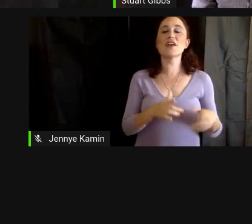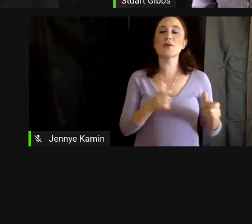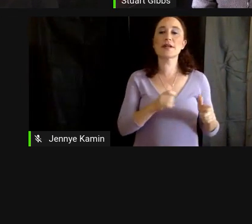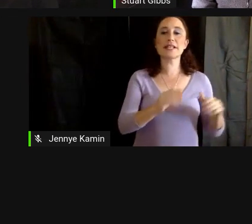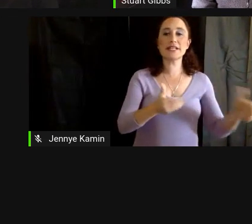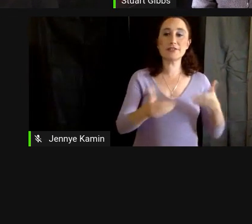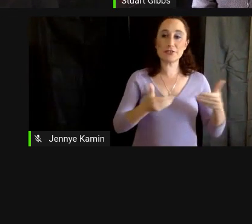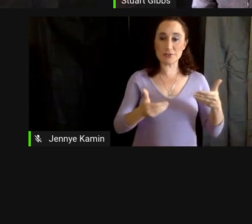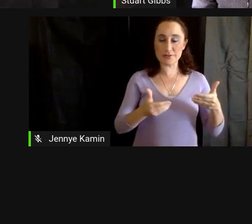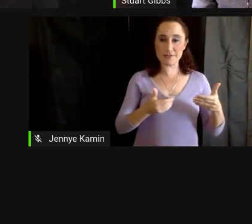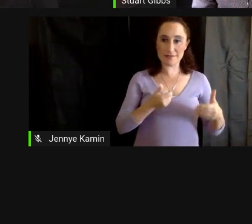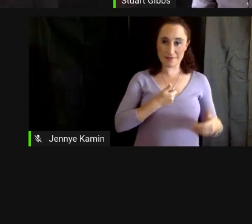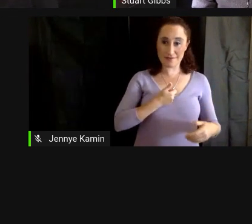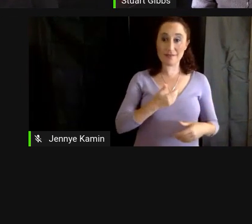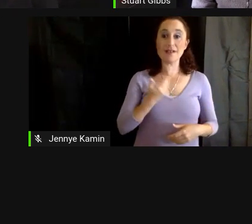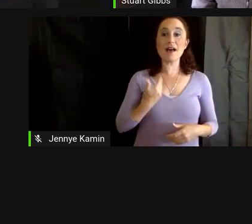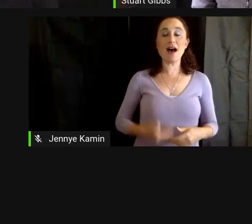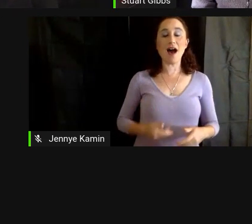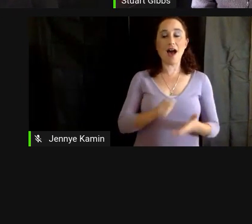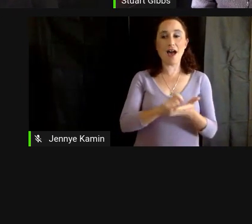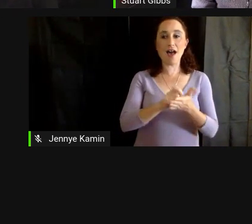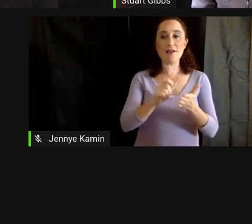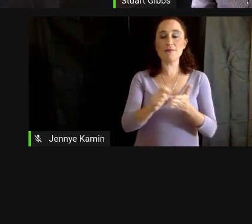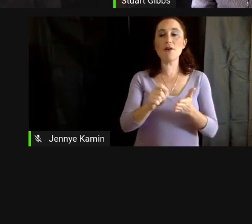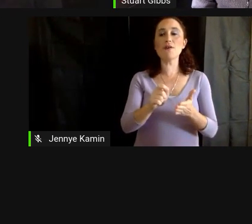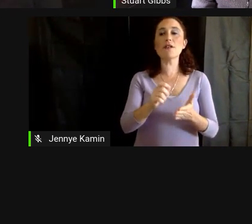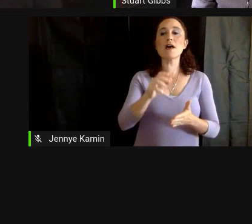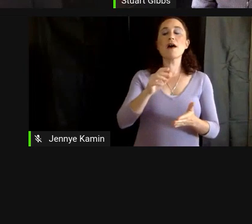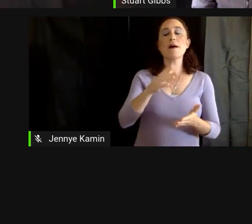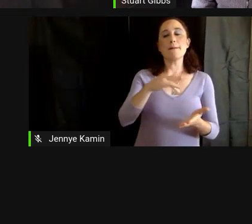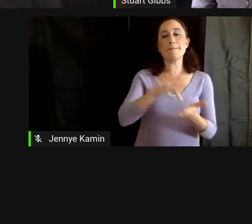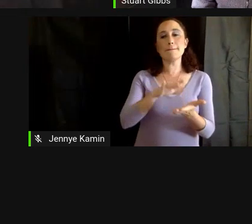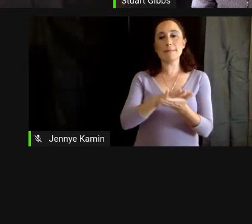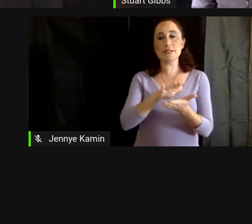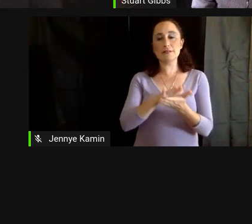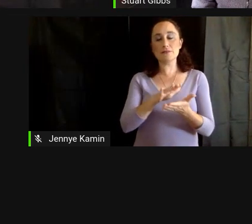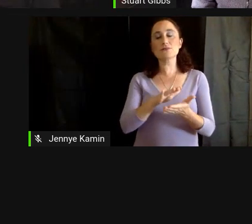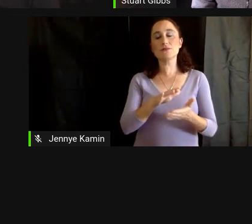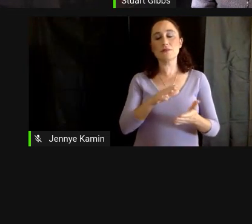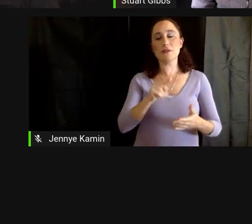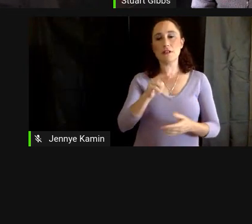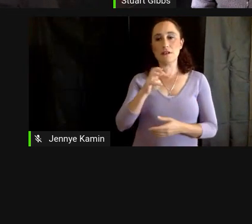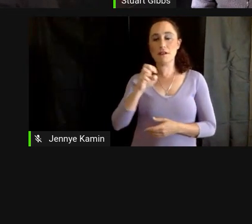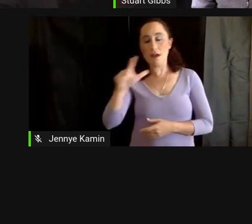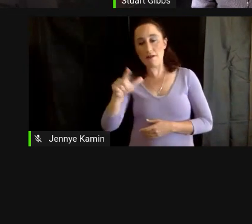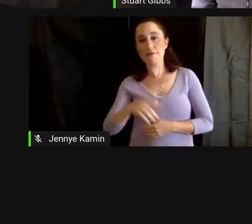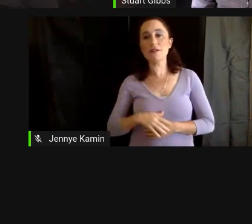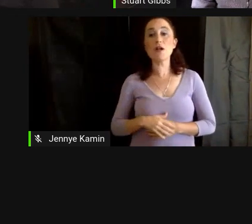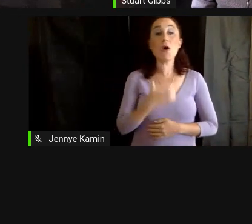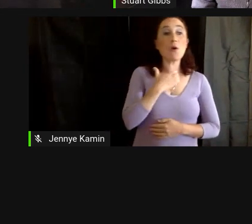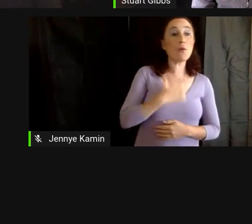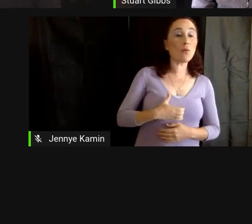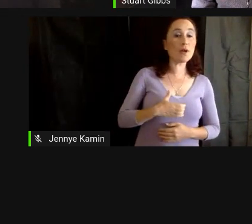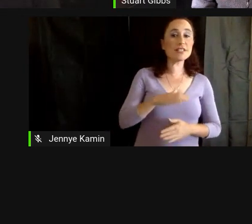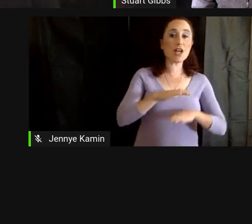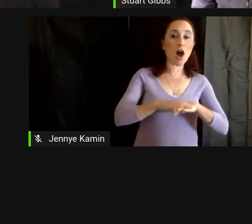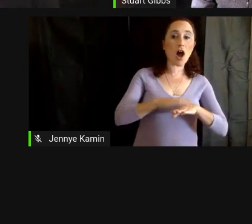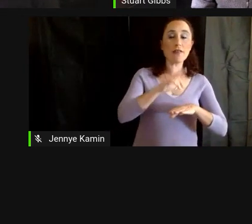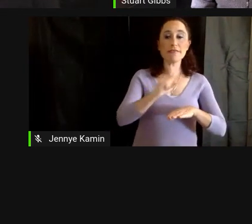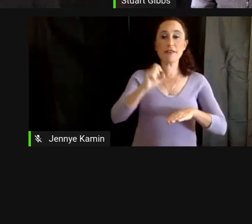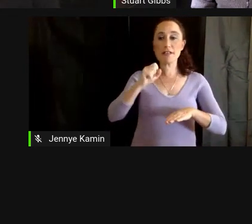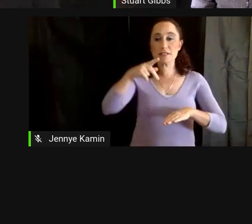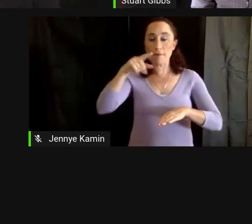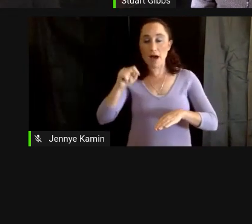author of the middle grade novel, A Wish in the Dark, and also the chapter book series, Diary of an Ice